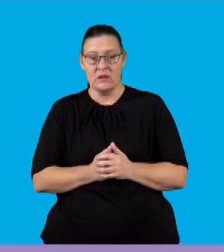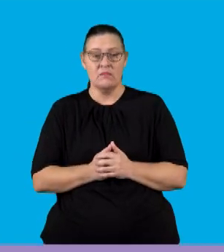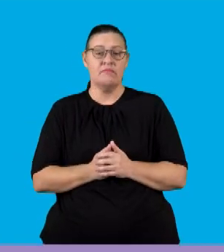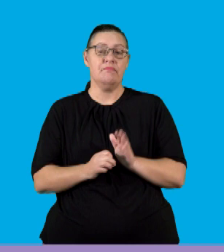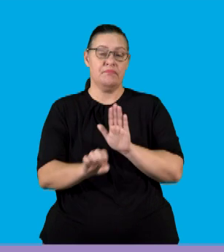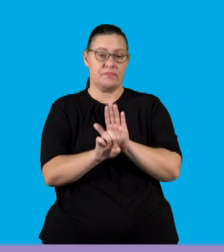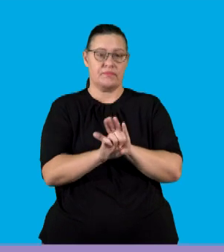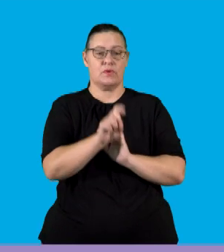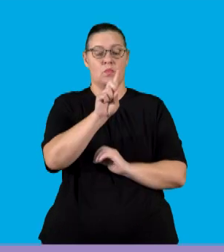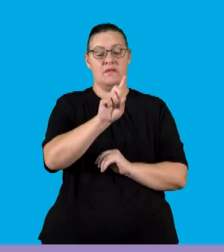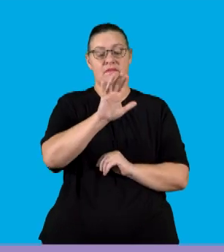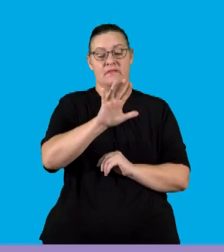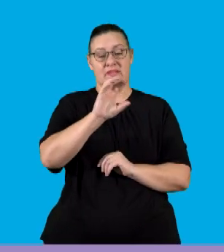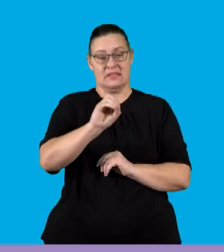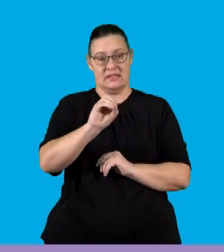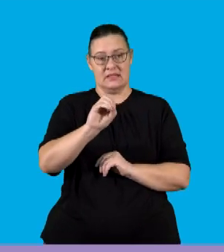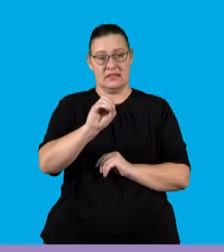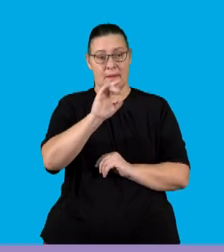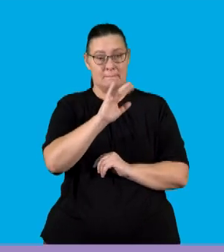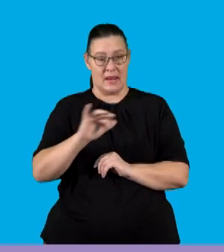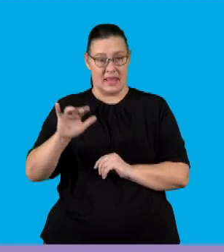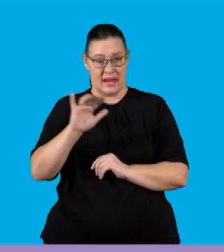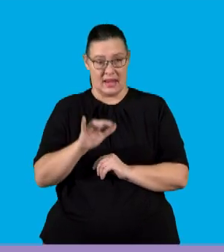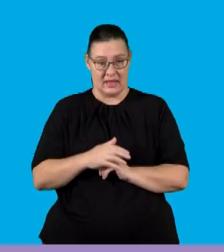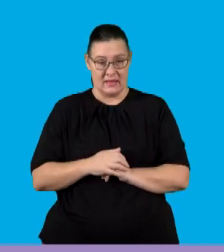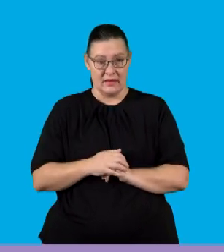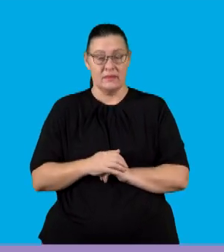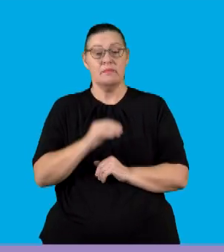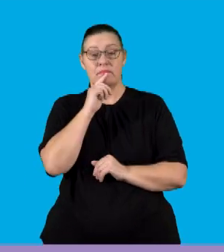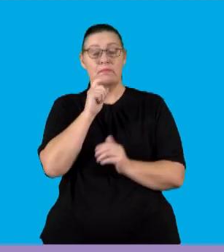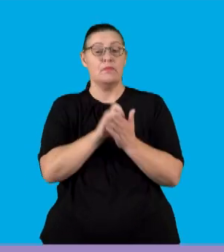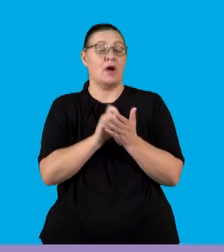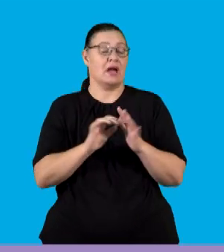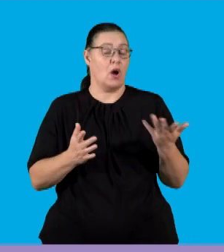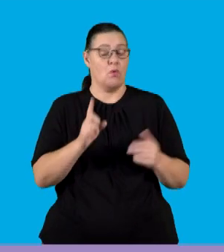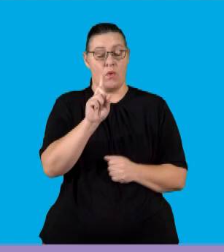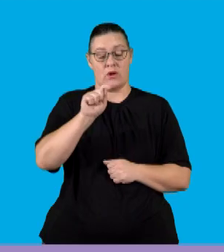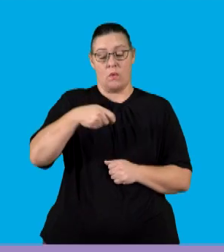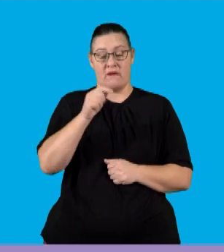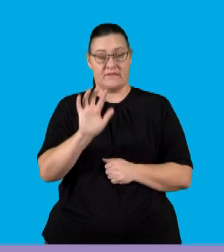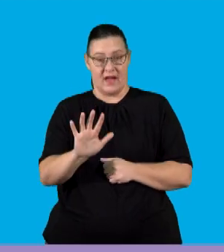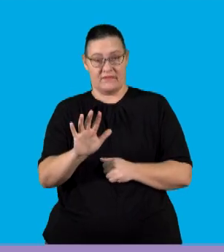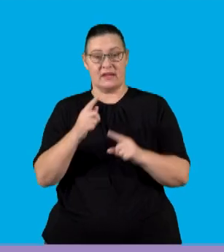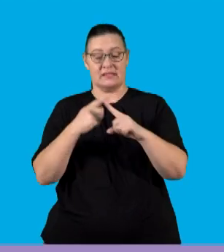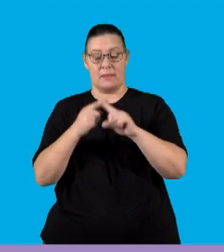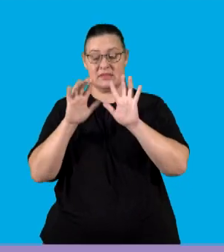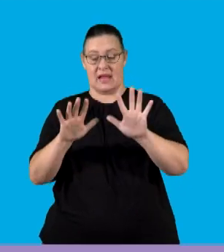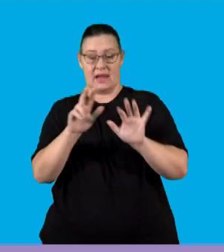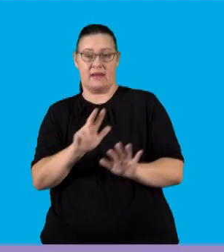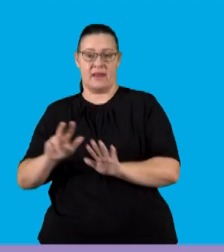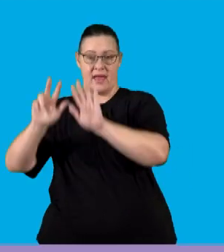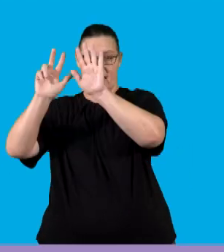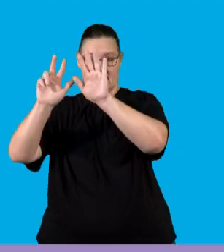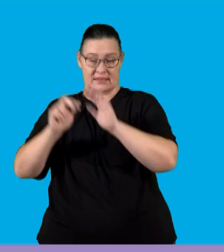have 150 million. That is written as 1,5 multiplied